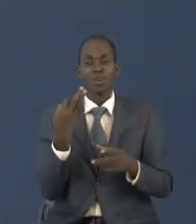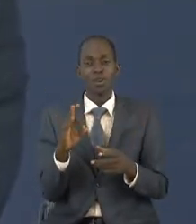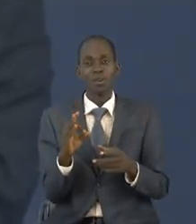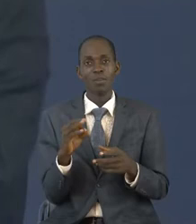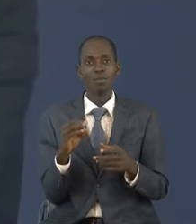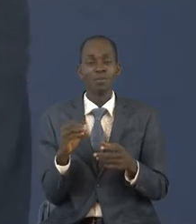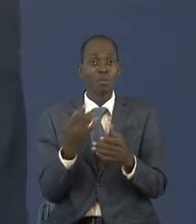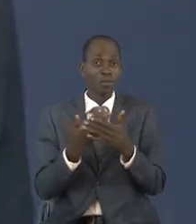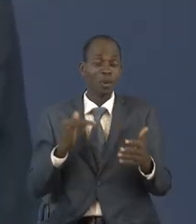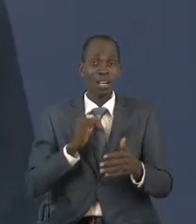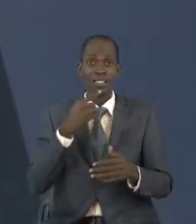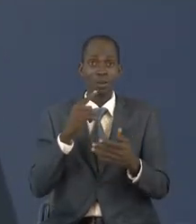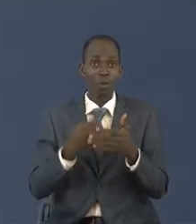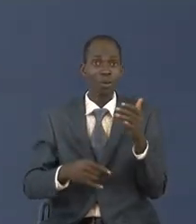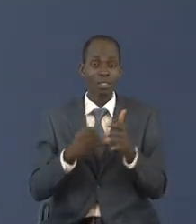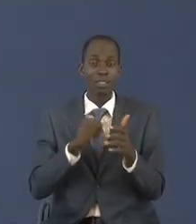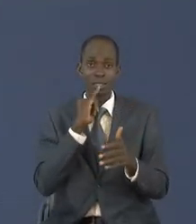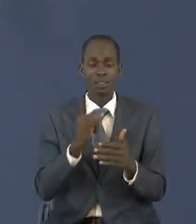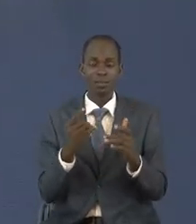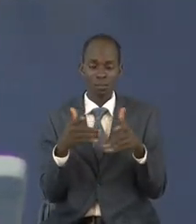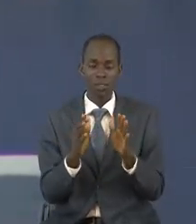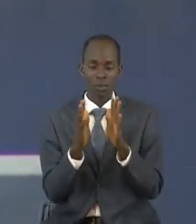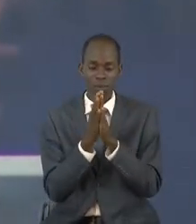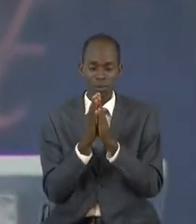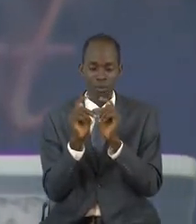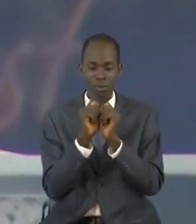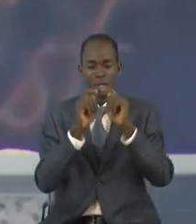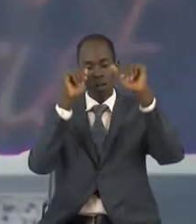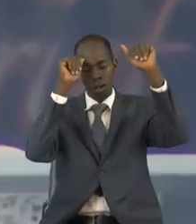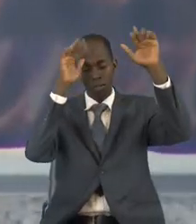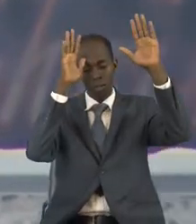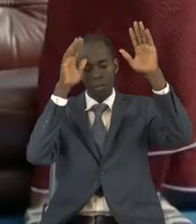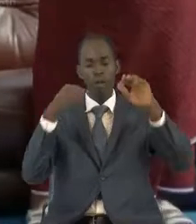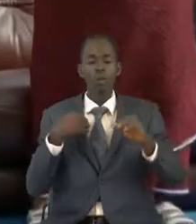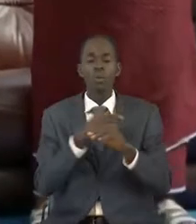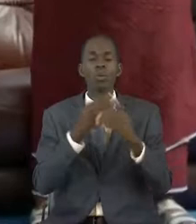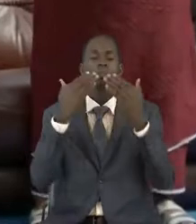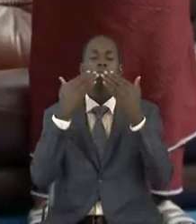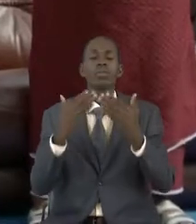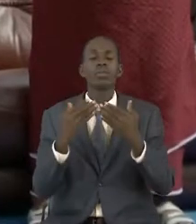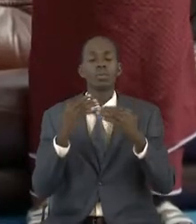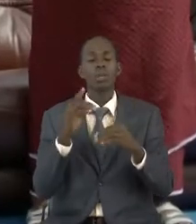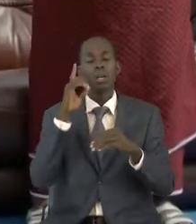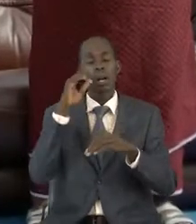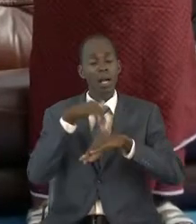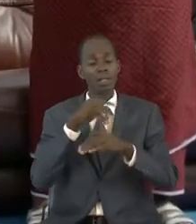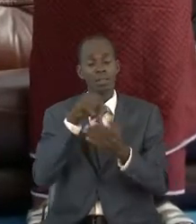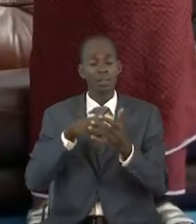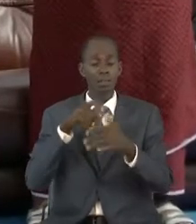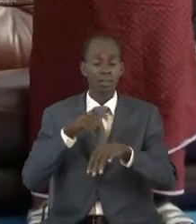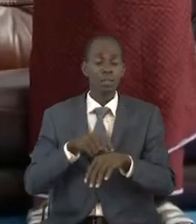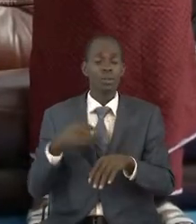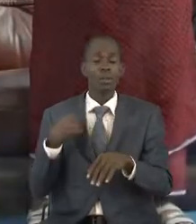it is, let's pray together. Father, we thank you at this time, and we bless your